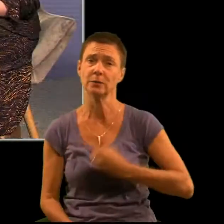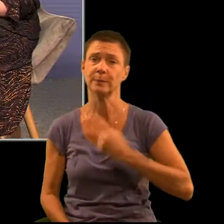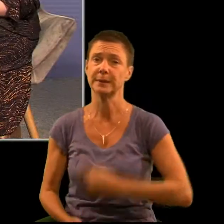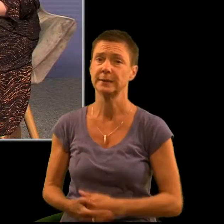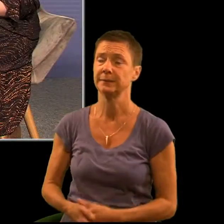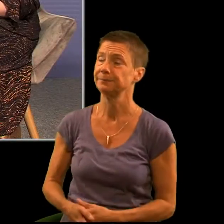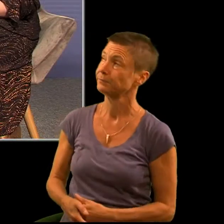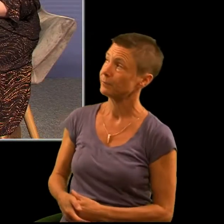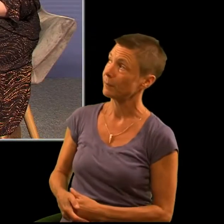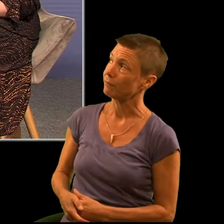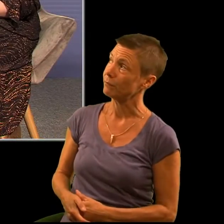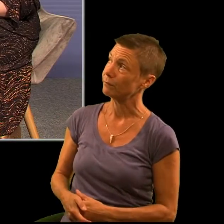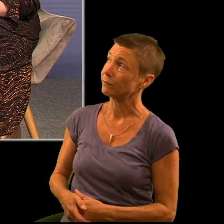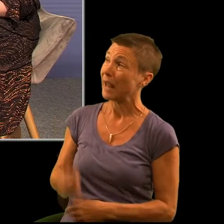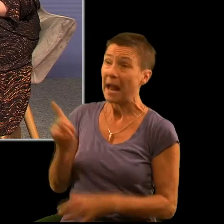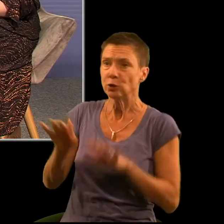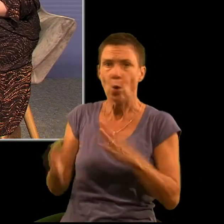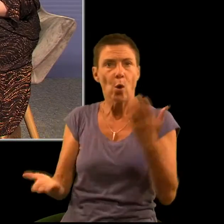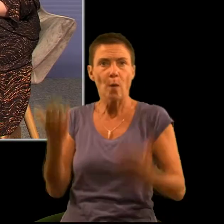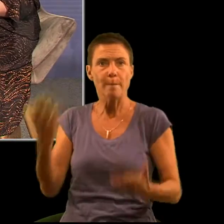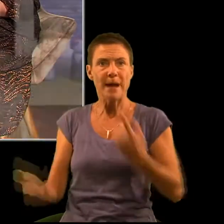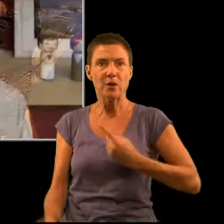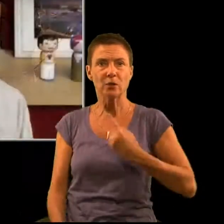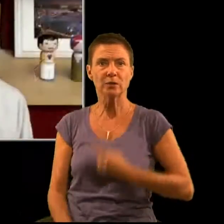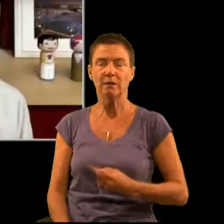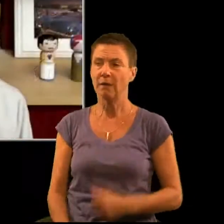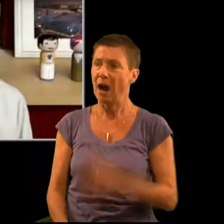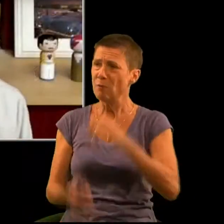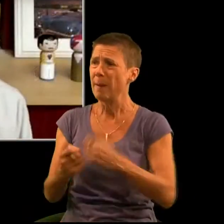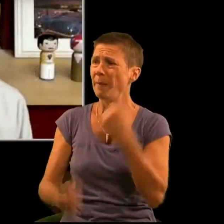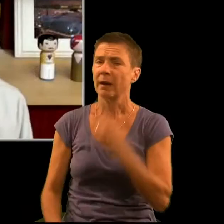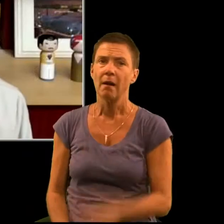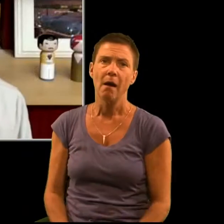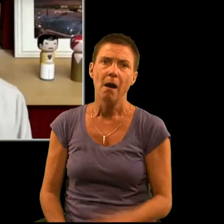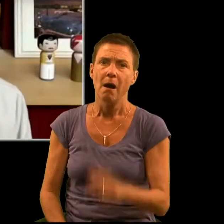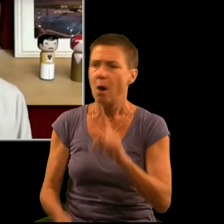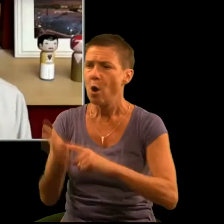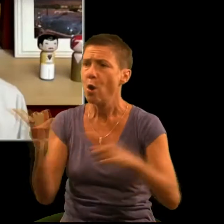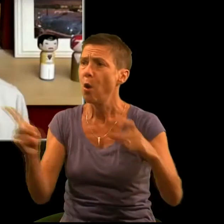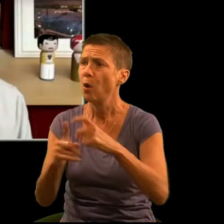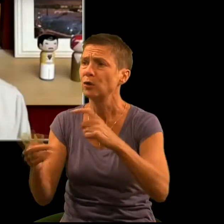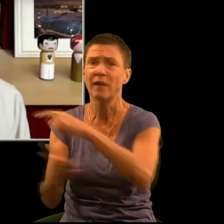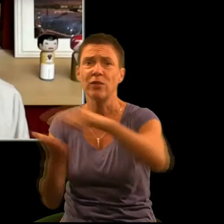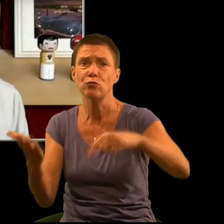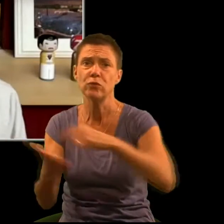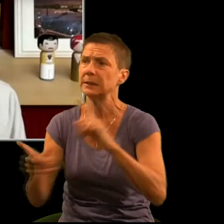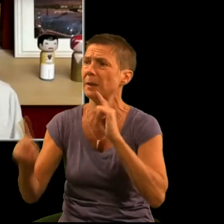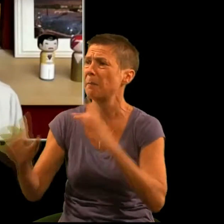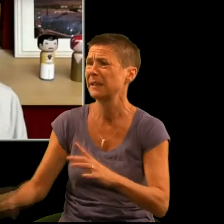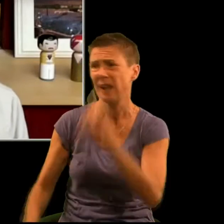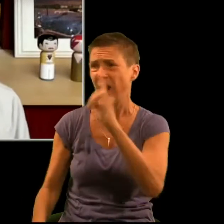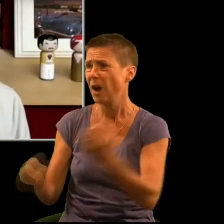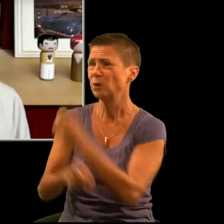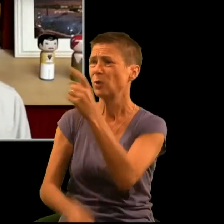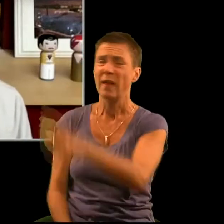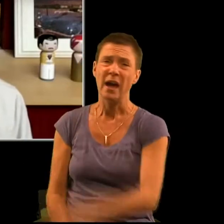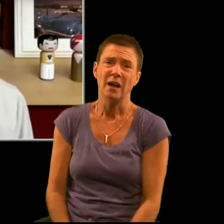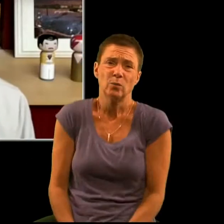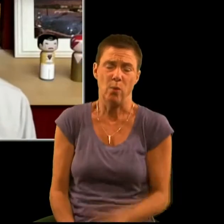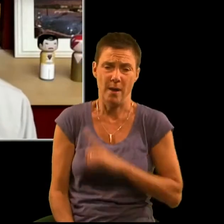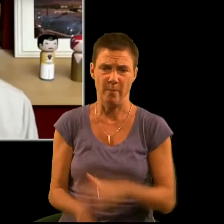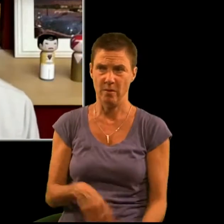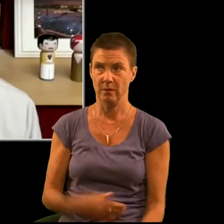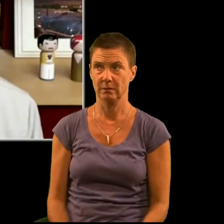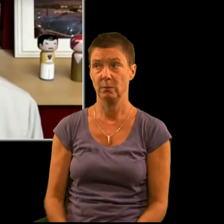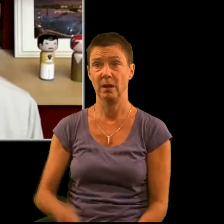compare yourself. I remember thinking, oh my goodness, Lord of the Rings is amazing. I can't do that, so why would I bother doing anything? But